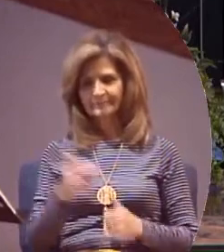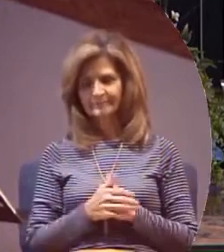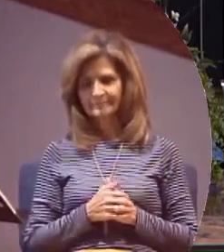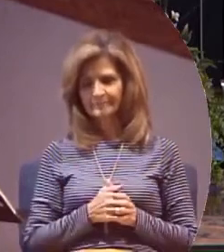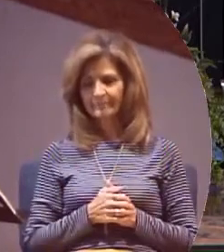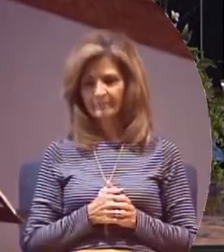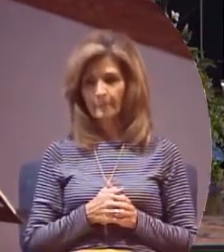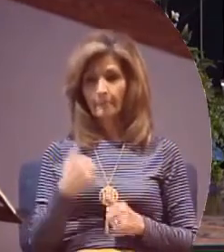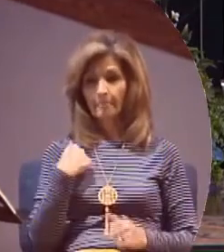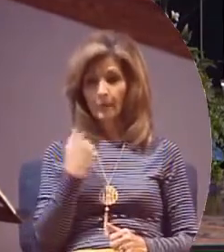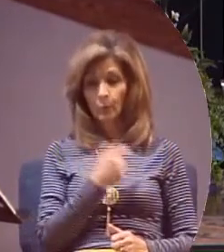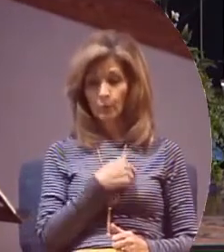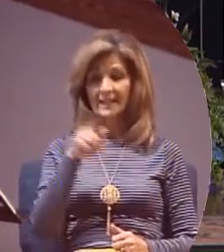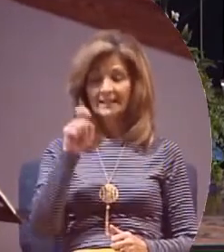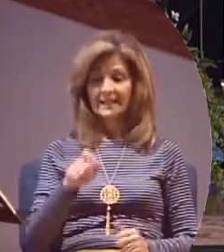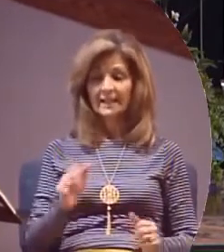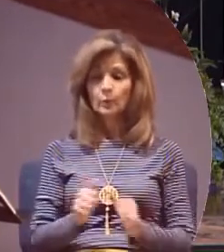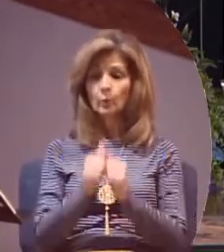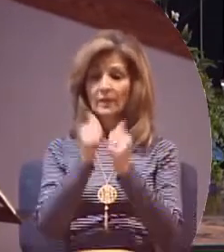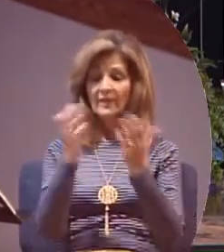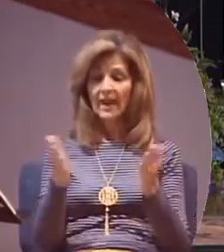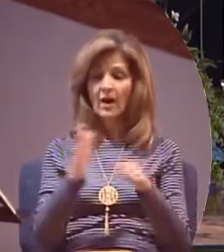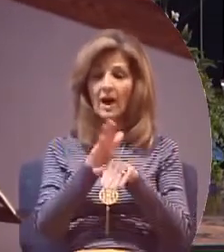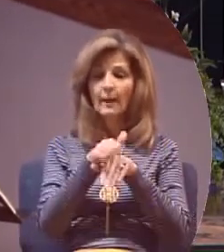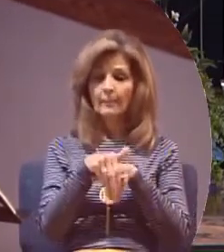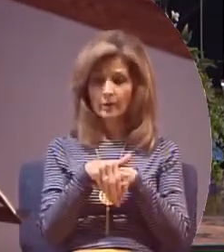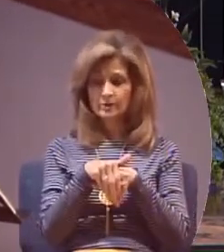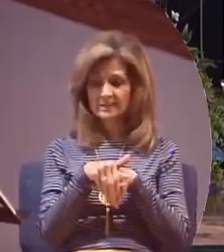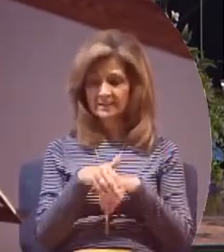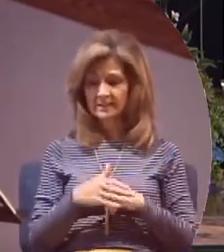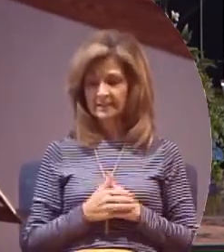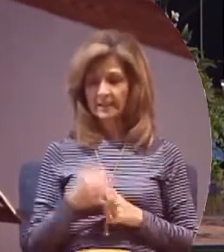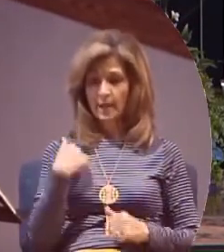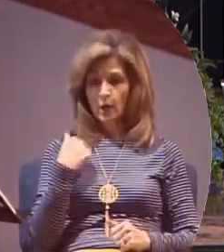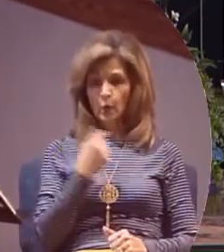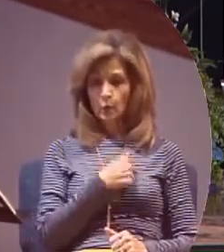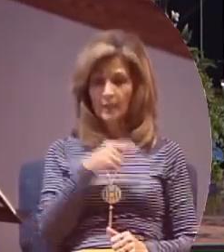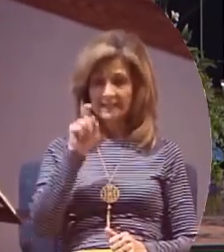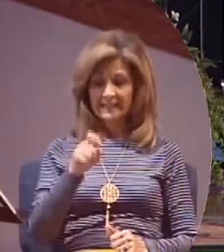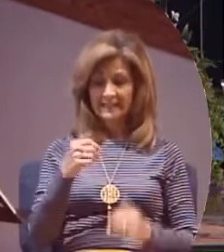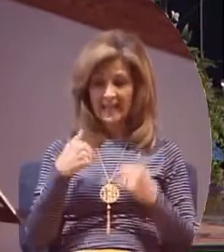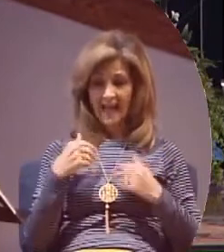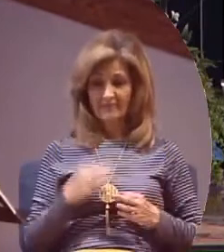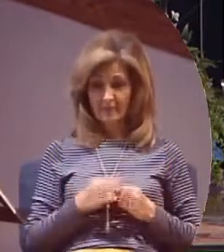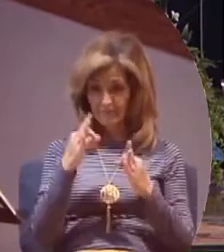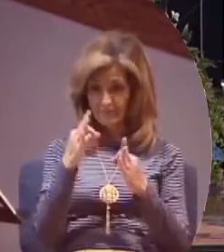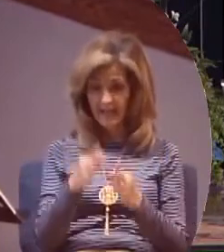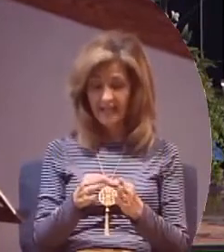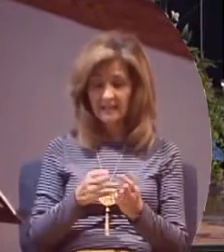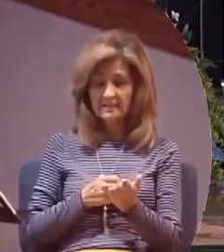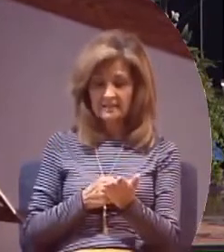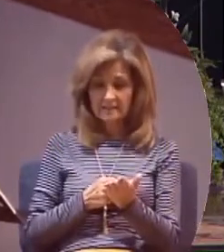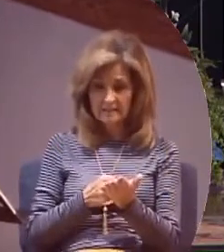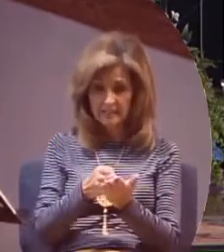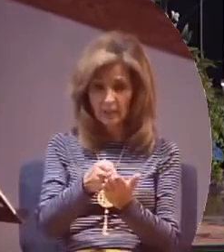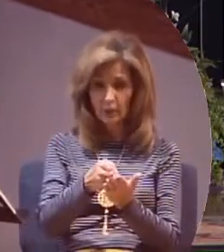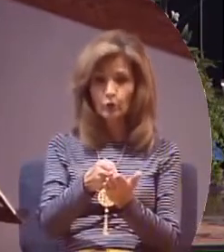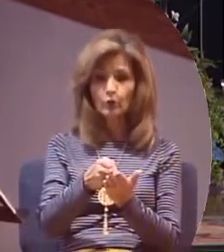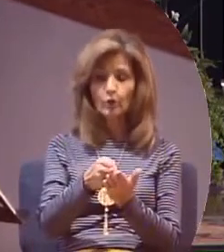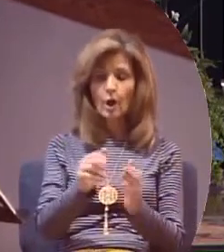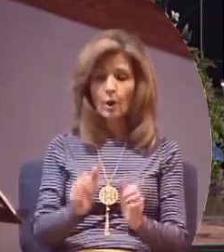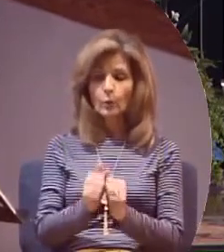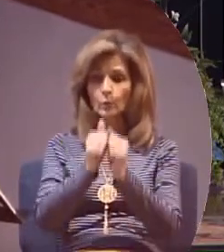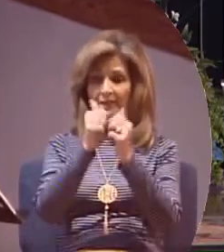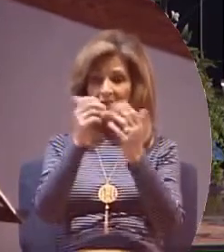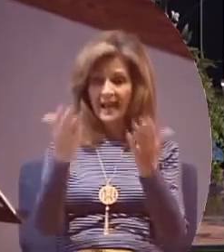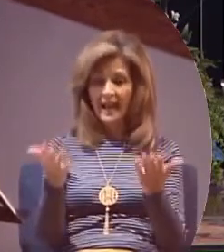I'm telling you, we need to be without hypocrisy. We need to have a faith that is sincere and